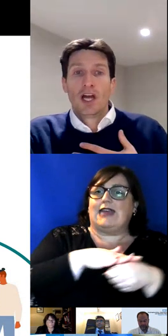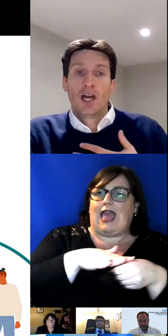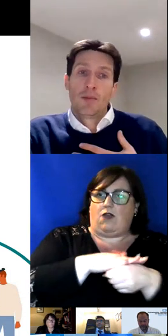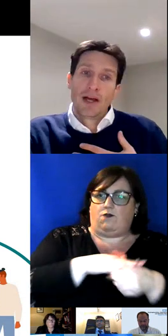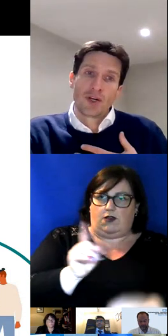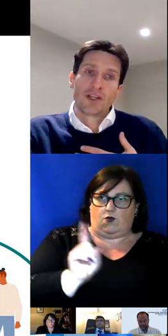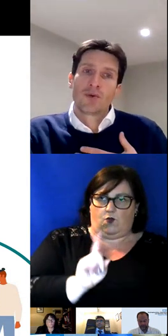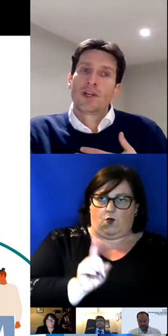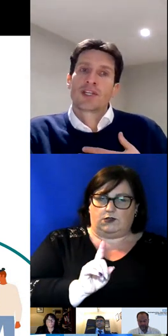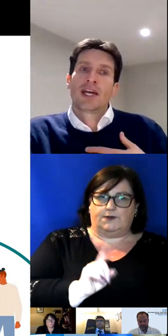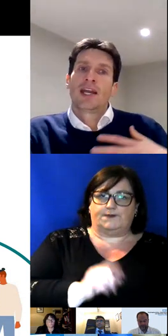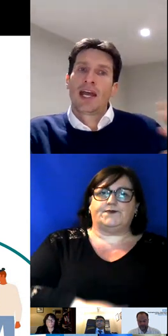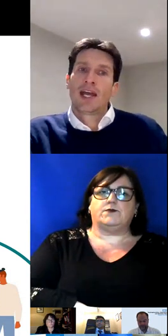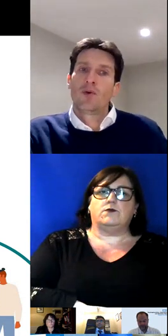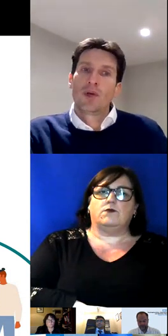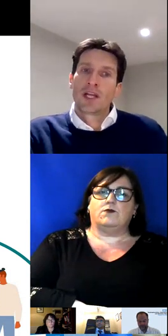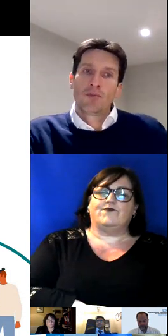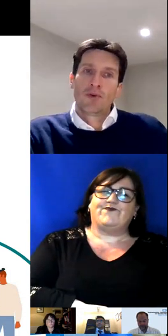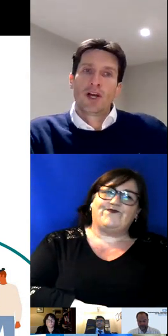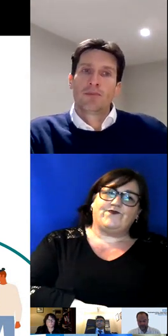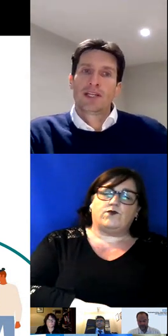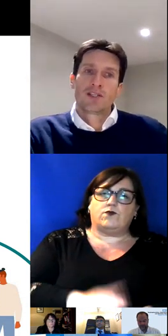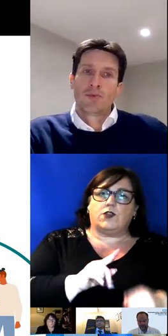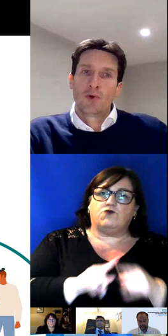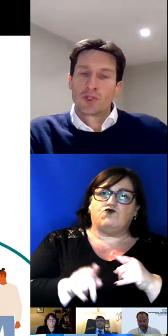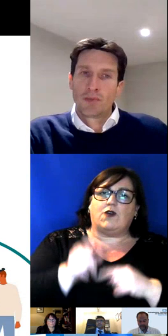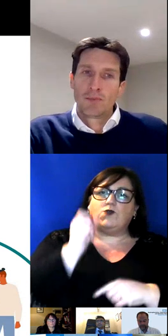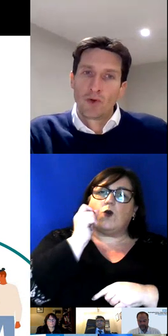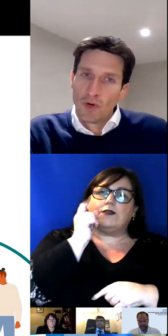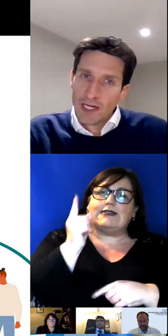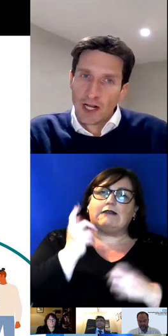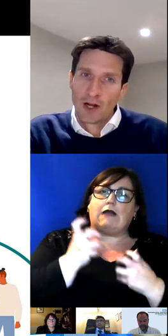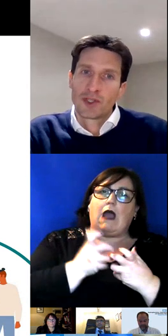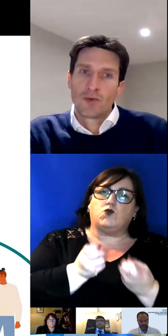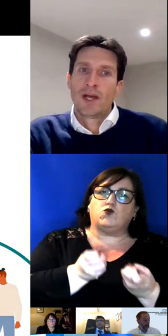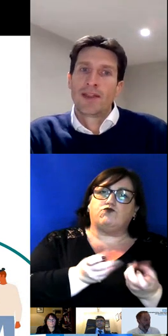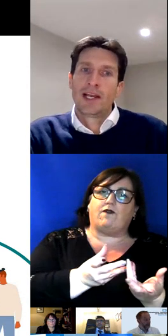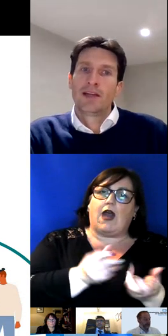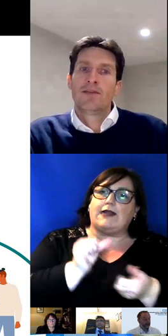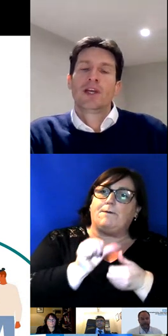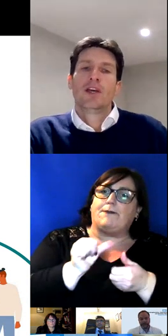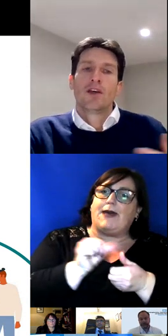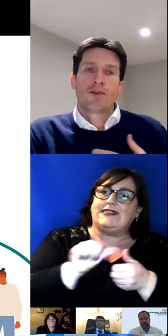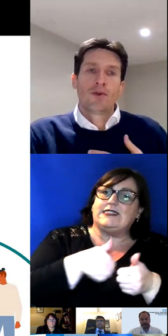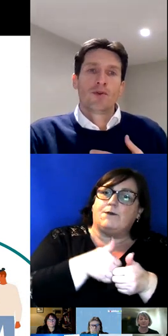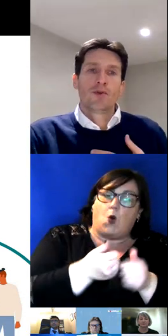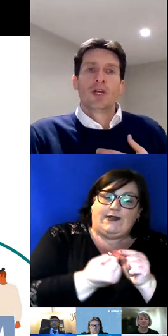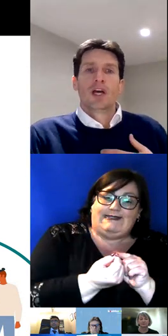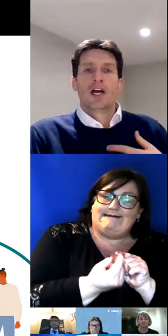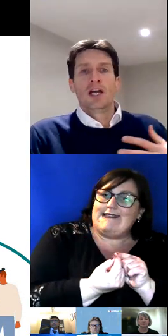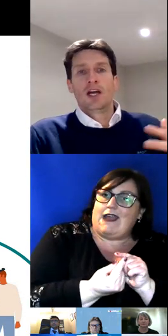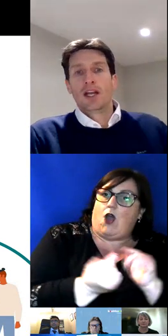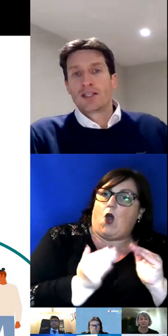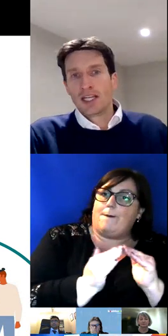were about trying to understand how we can provide better support to people really close to where they live